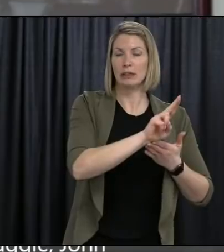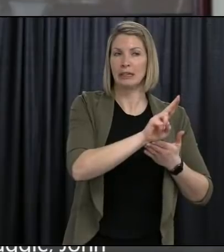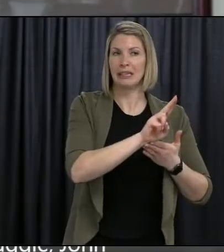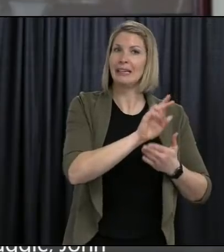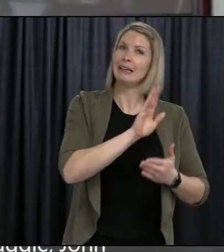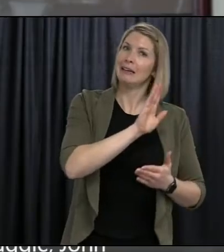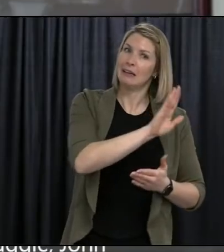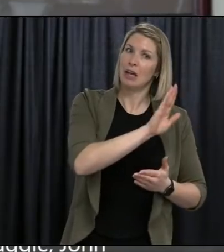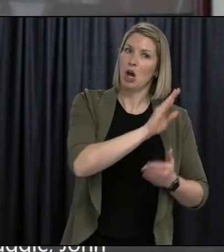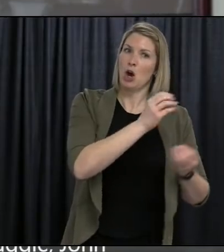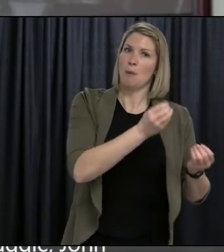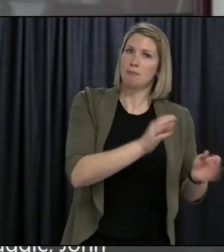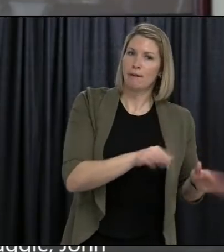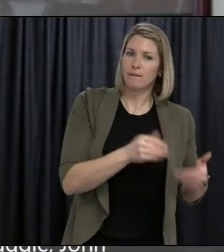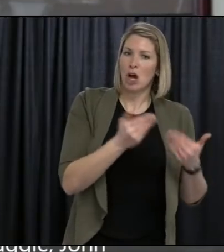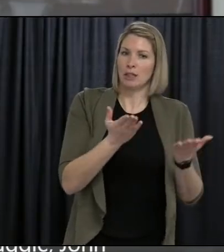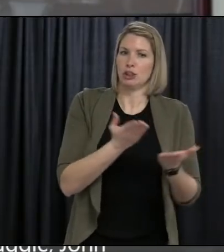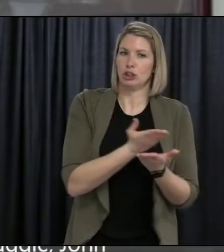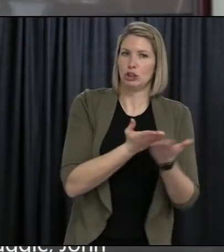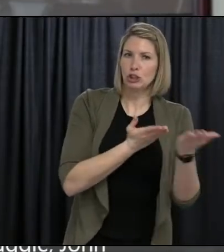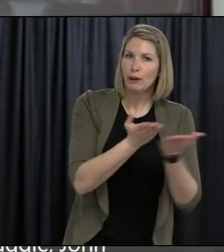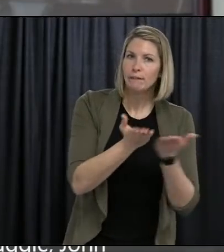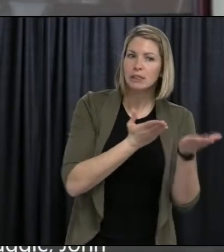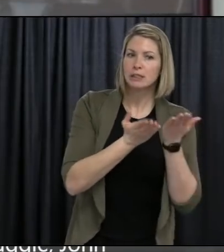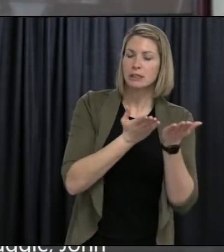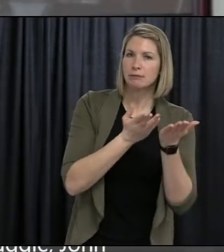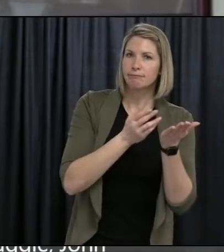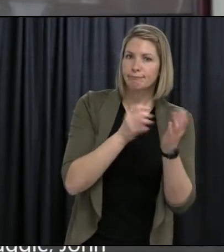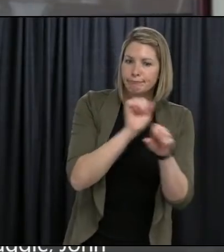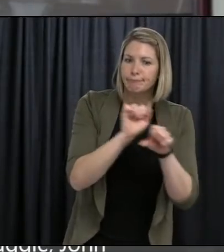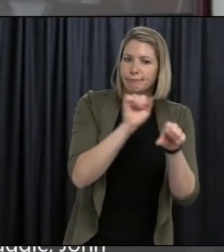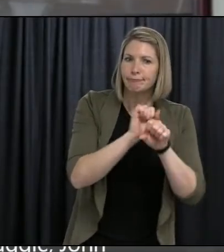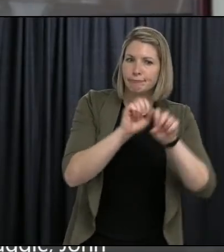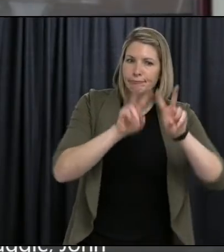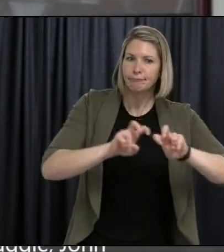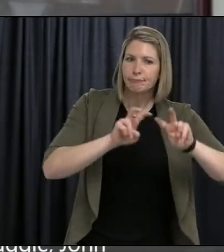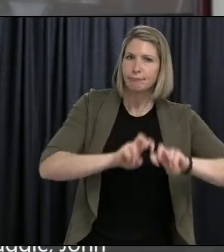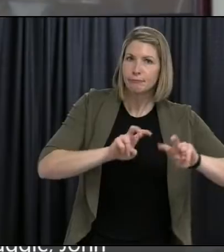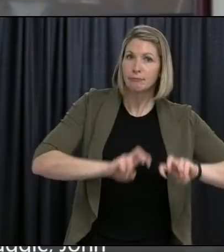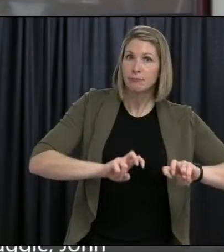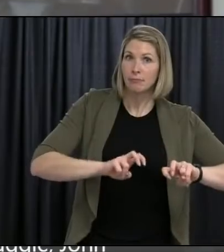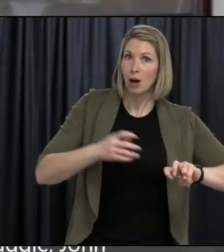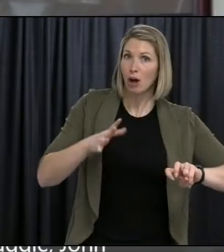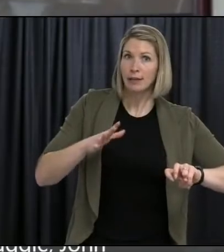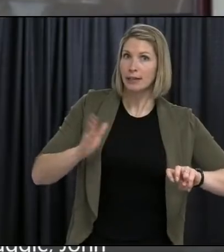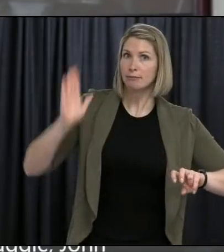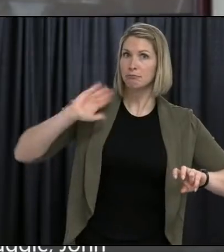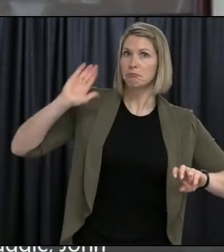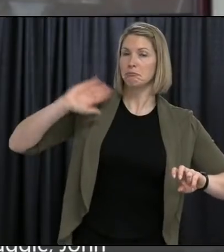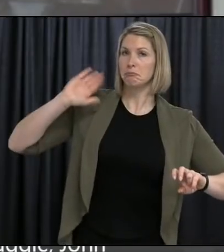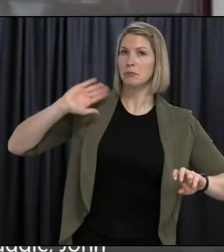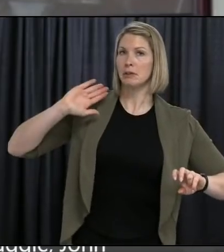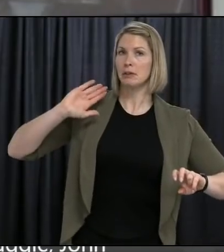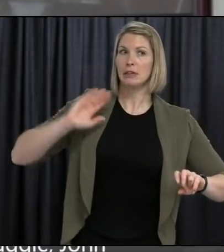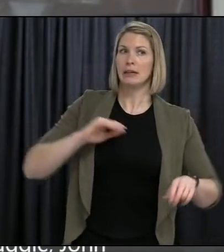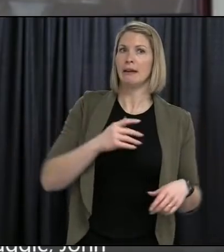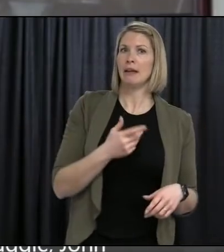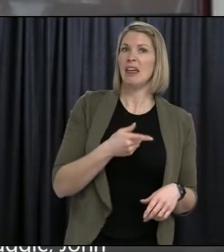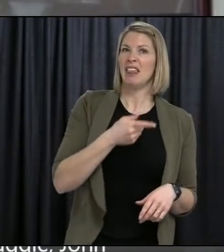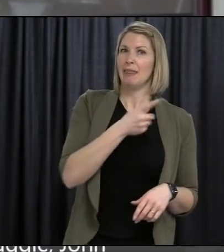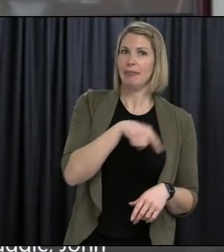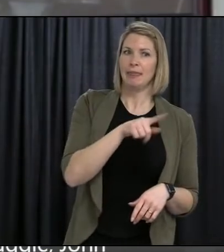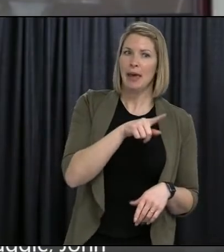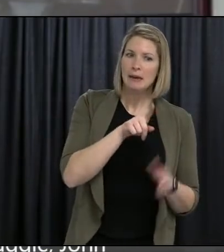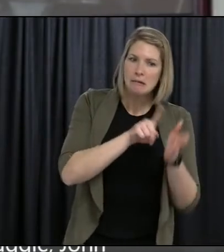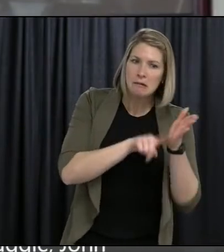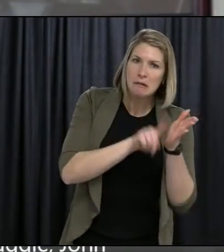this purpose as part of what's called the TPMI initiative. We have genome sequences there, and I think